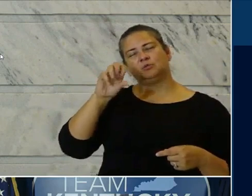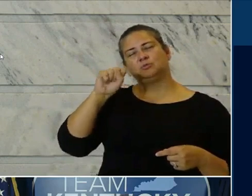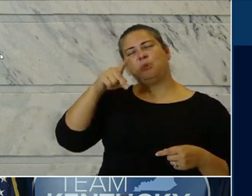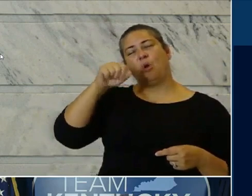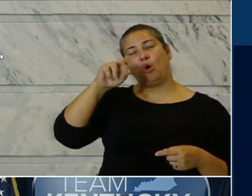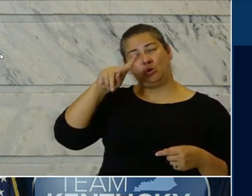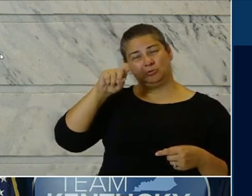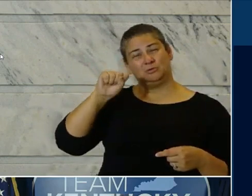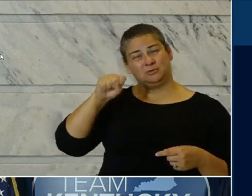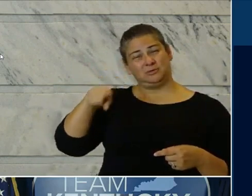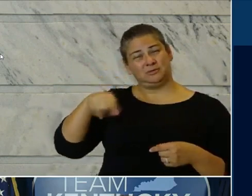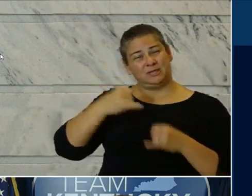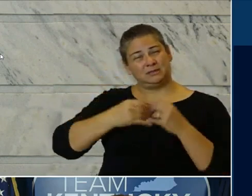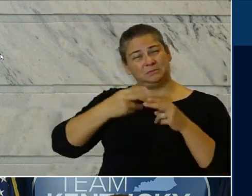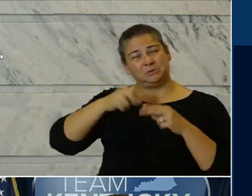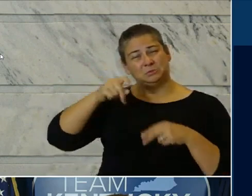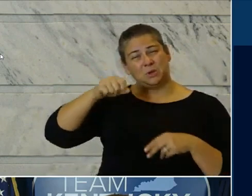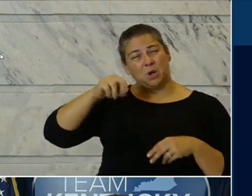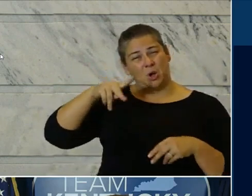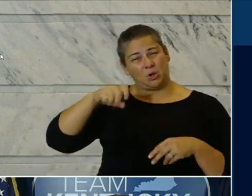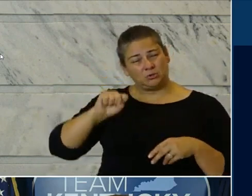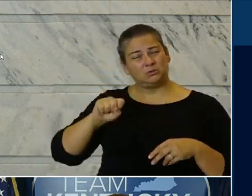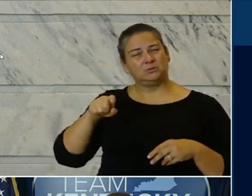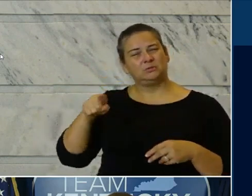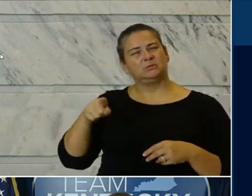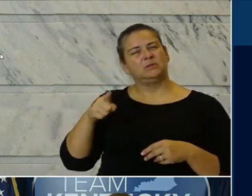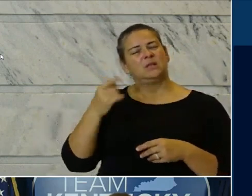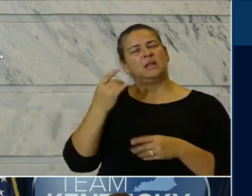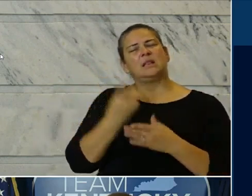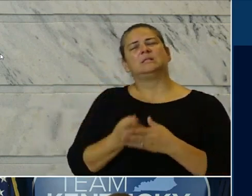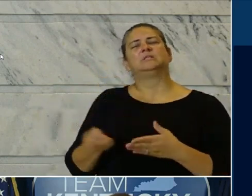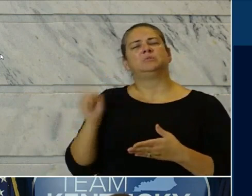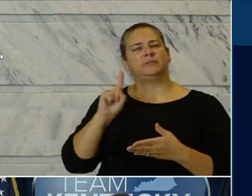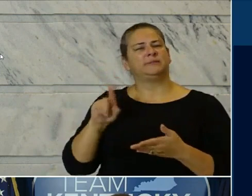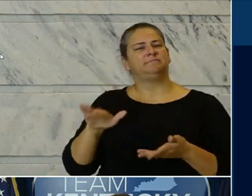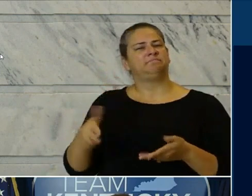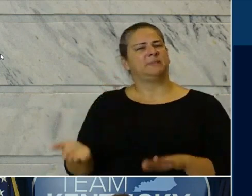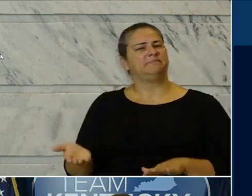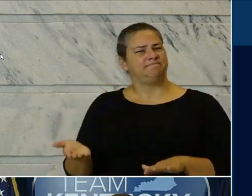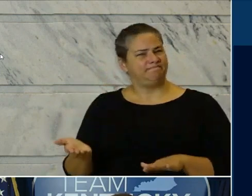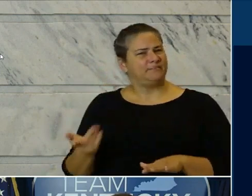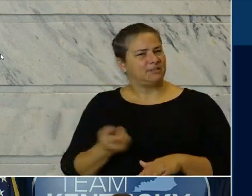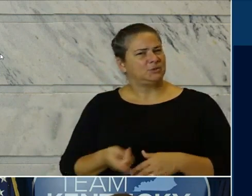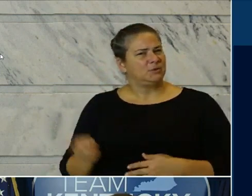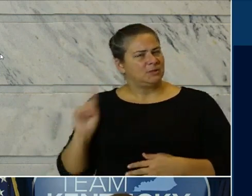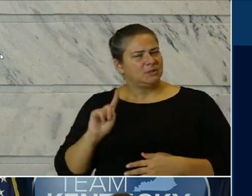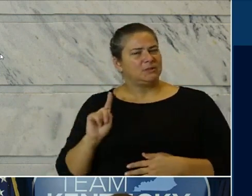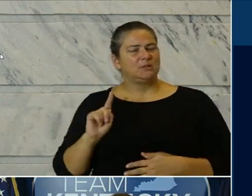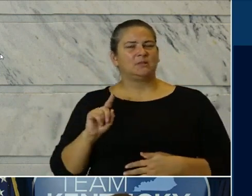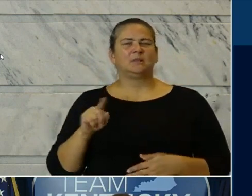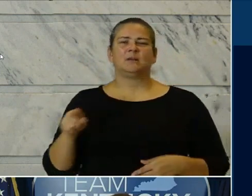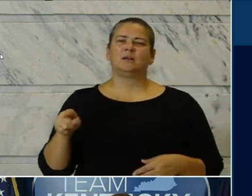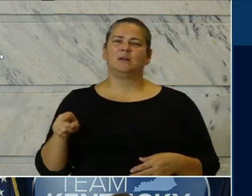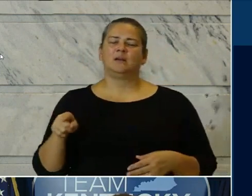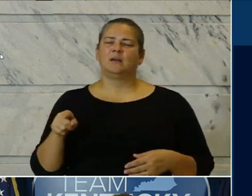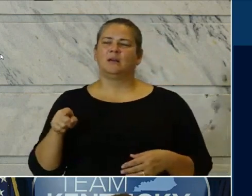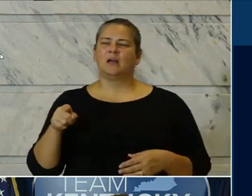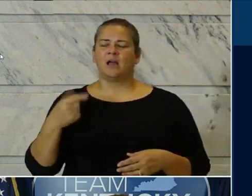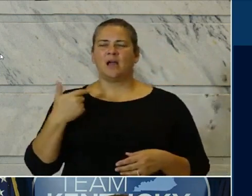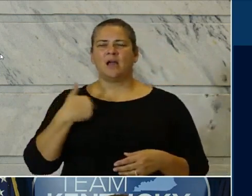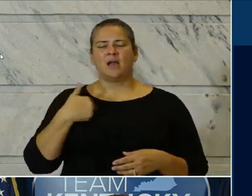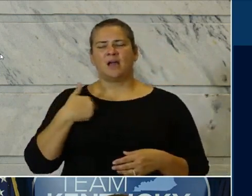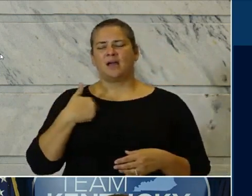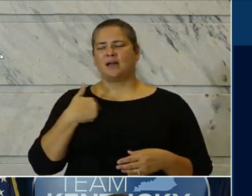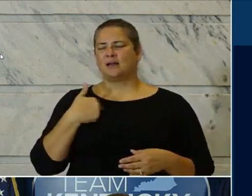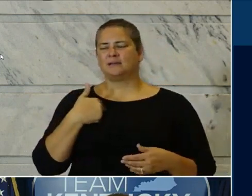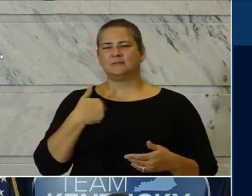Lived in Northern Kentucky, lived a wonderful life, lived life to its fullest. But Alice should still be with us. I can name a